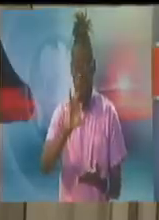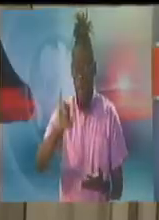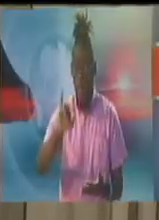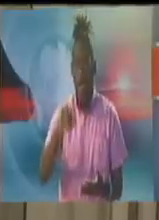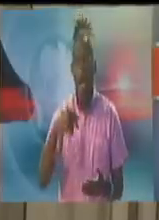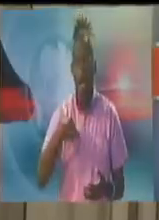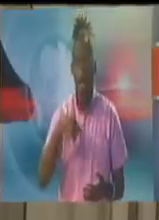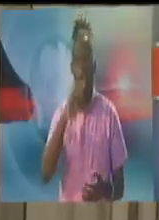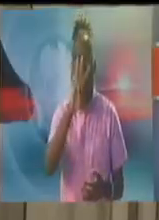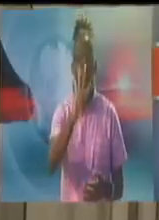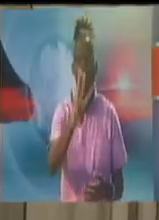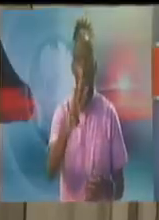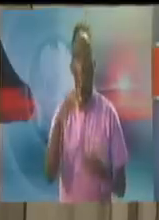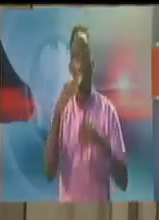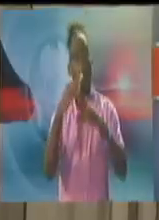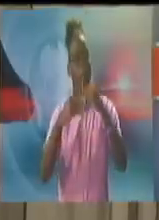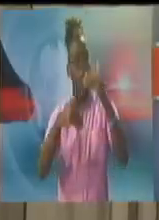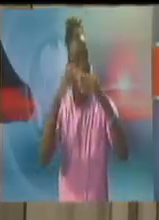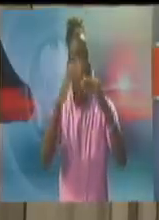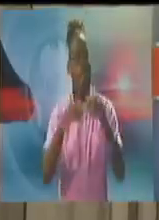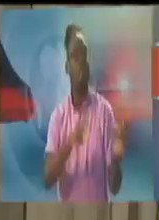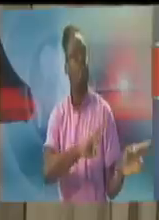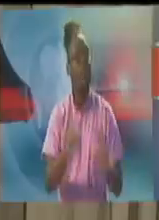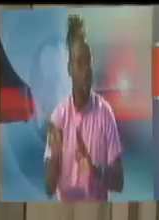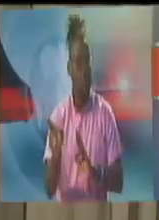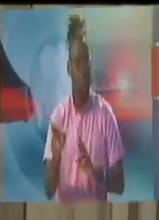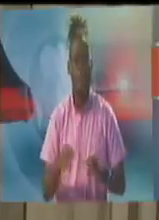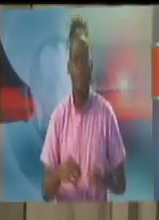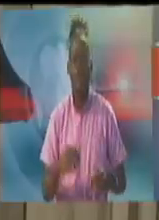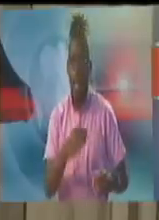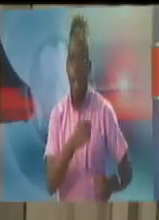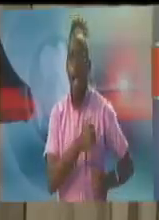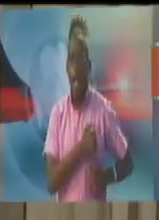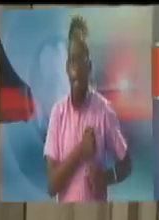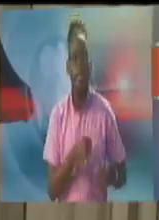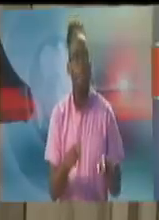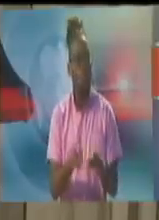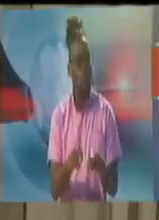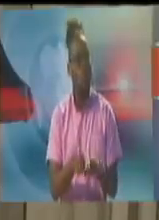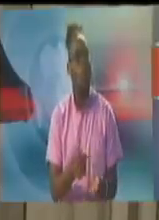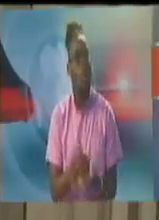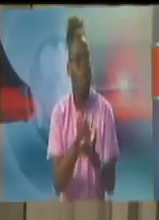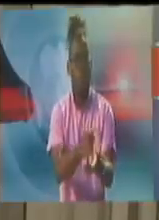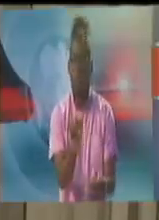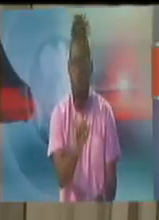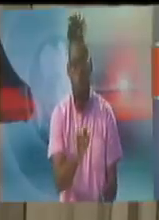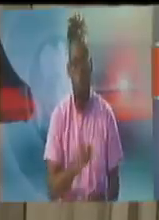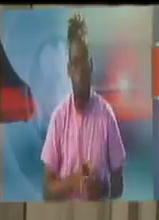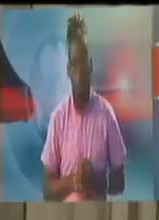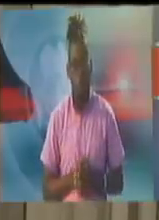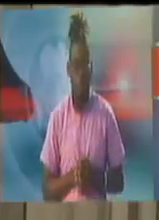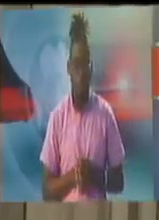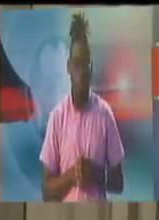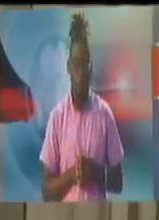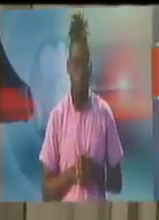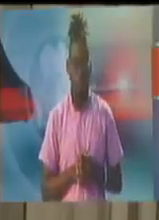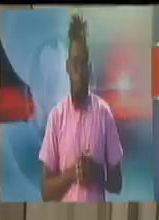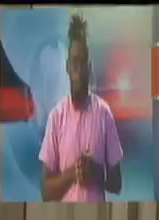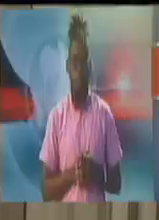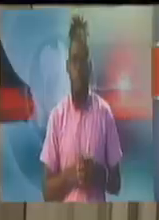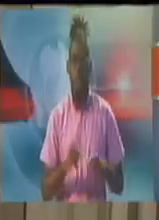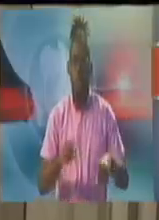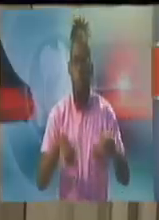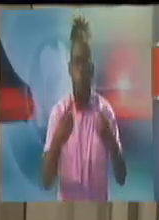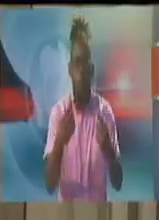ready by Friday. I was there yesterday with the Defence Force, Minister Deyalsingh's Ministry of Health personnel, and the UE personnel. We did a tour. And